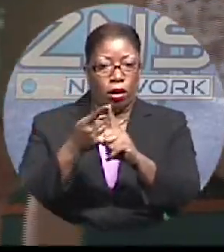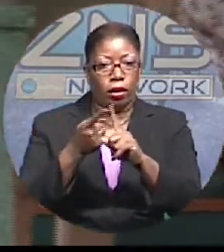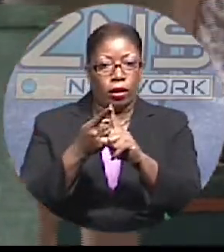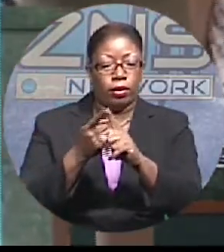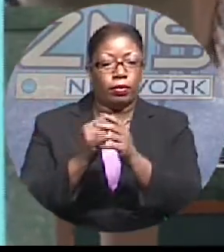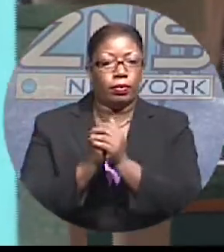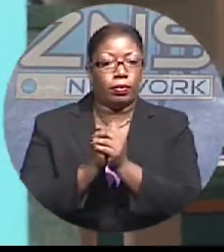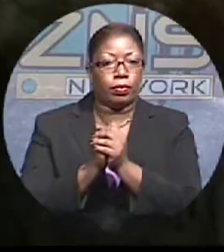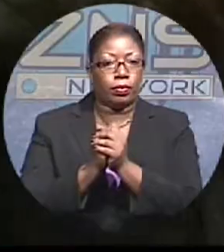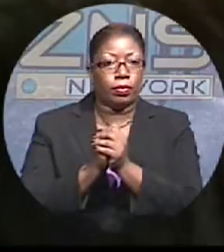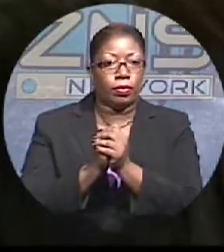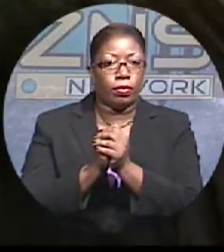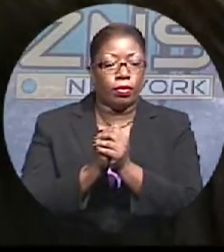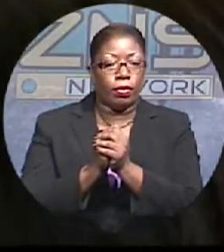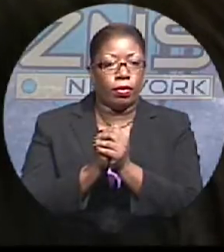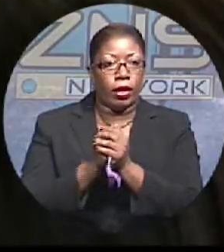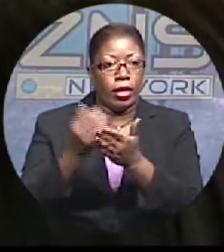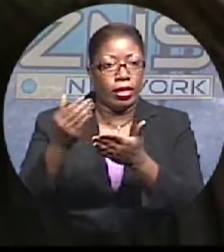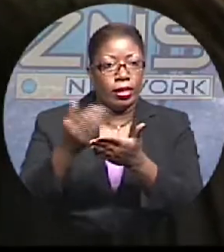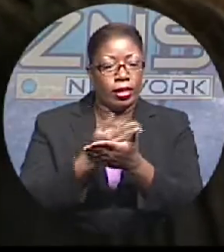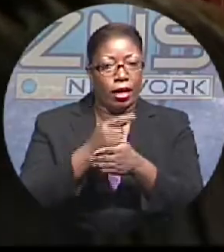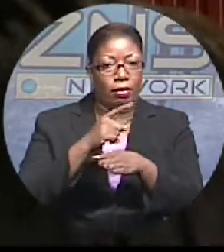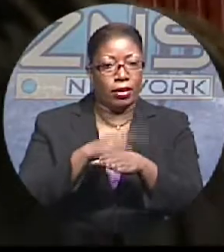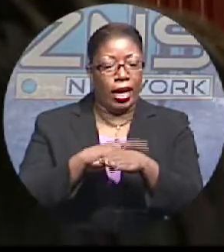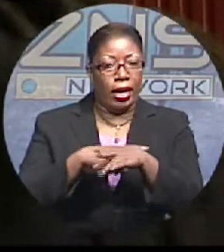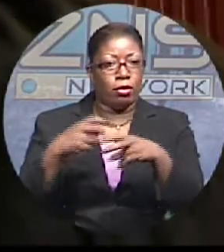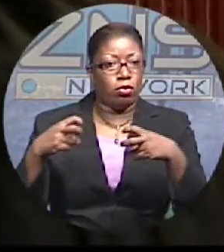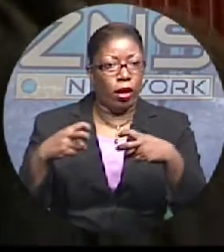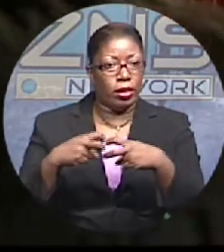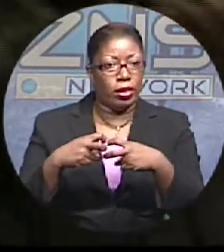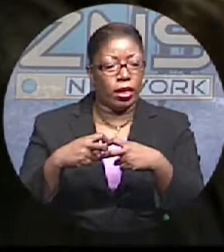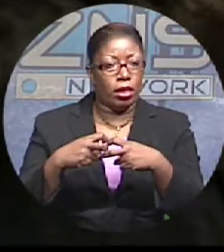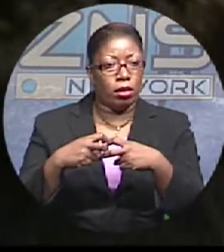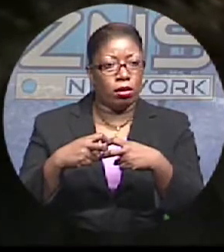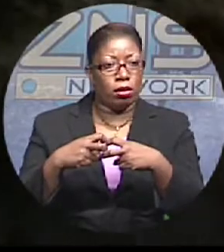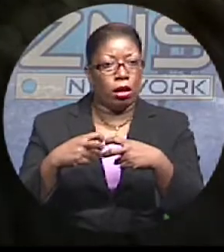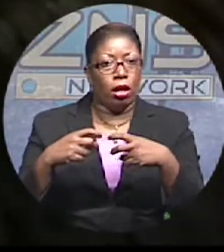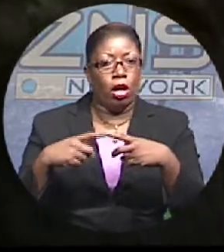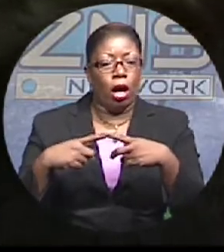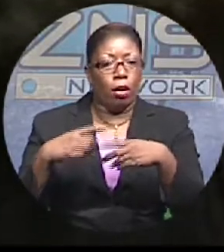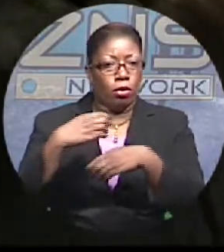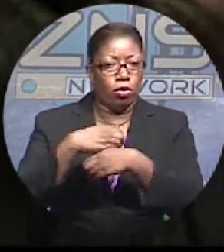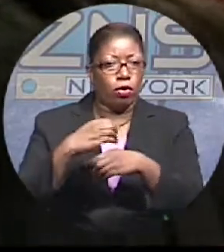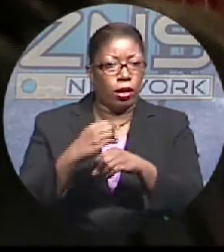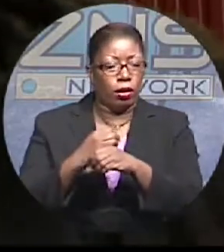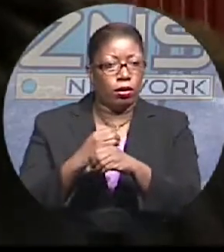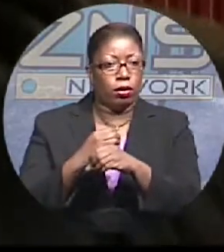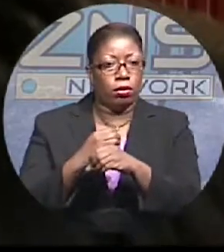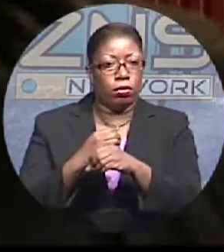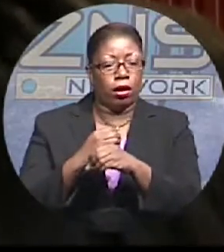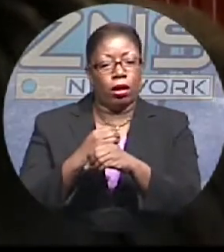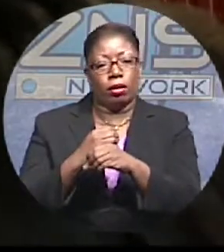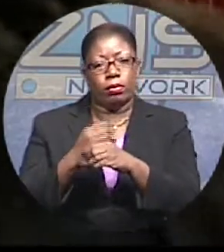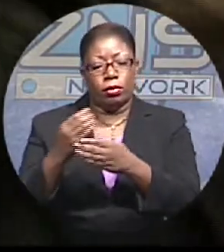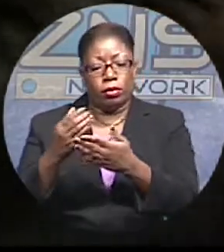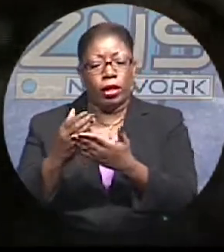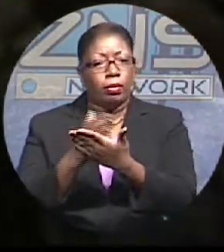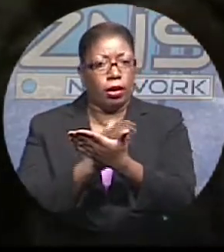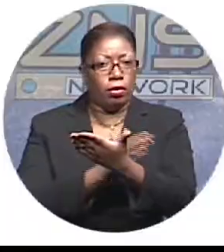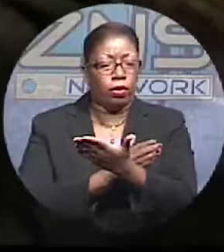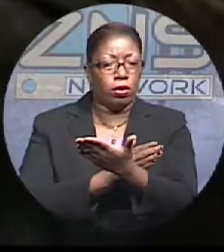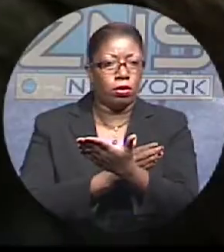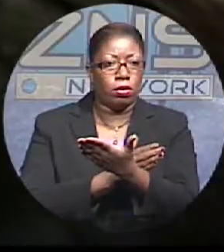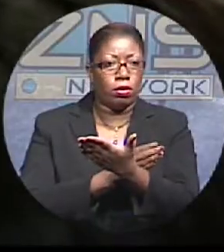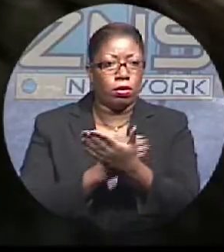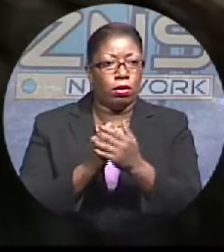Sometimes a crisis creates opportunity, and we do have to fix some things in our destination. Product is fundamentally important, and so we have to look at all the